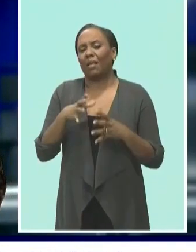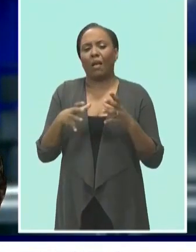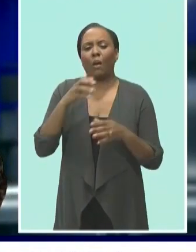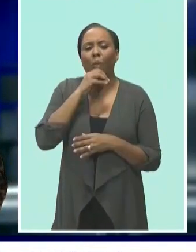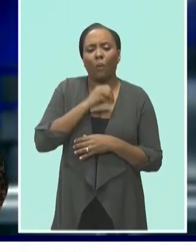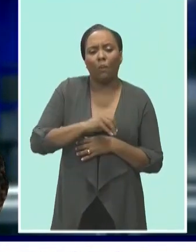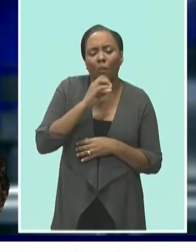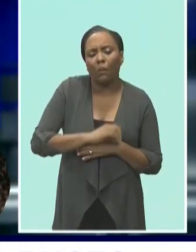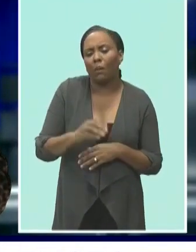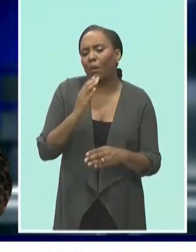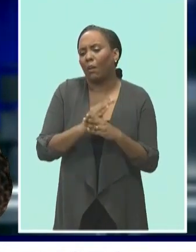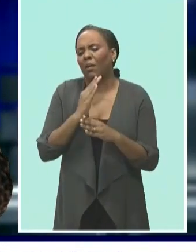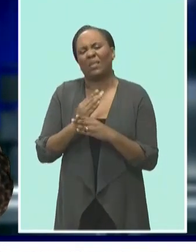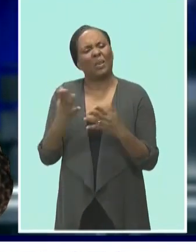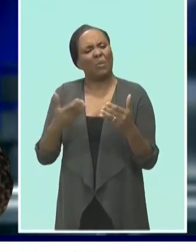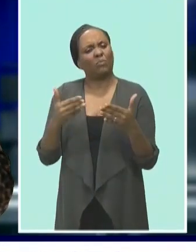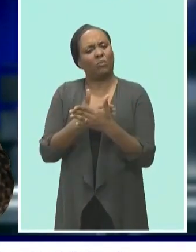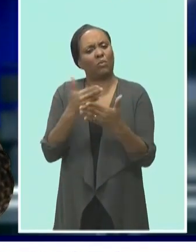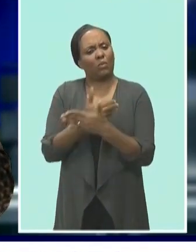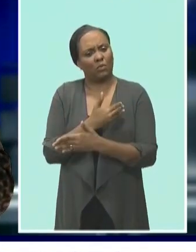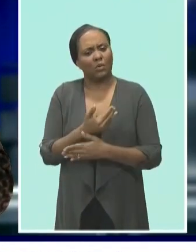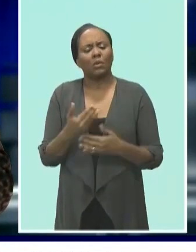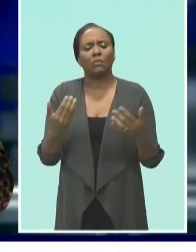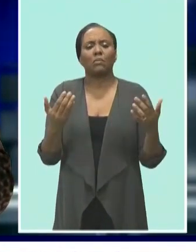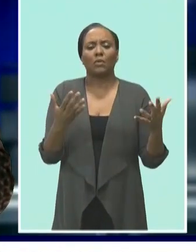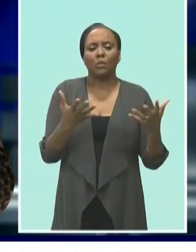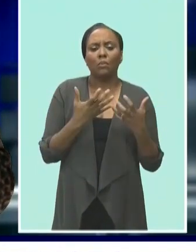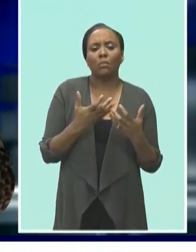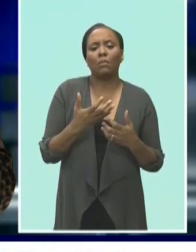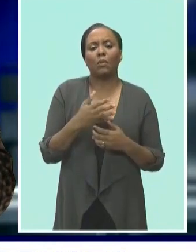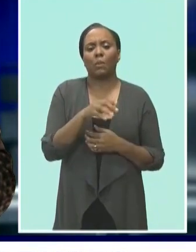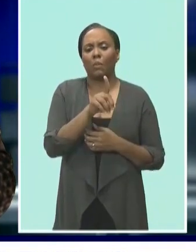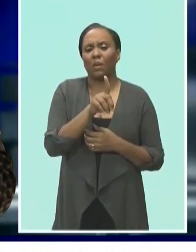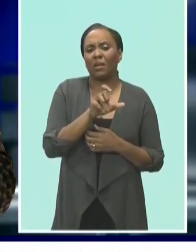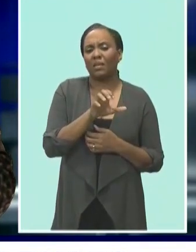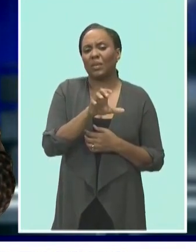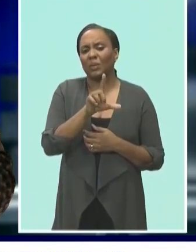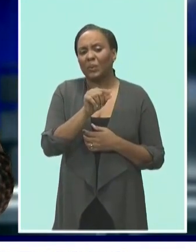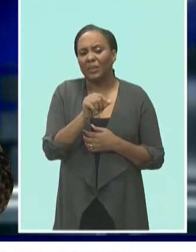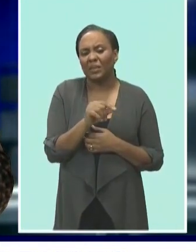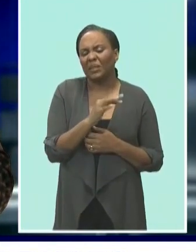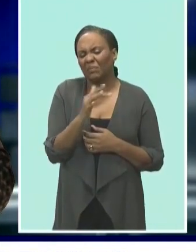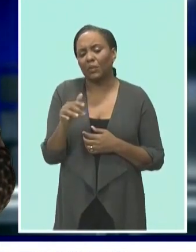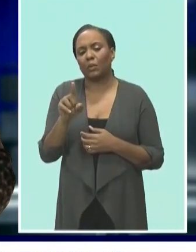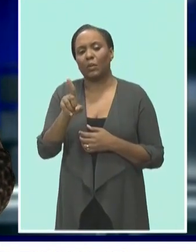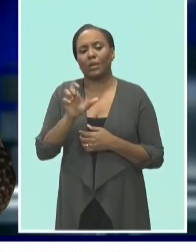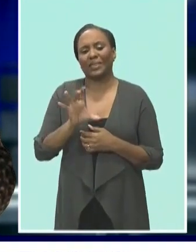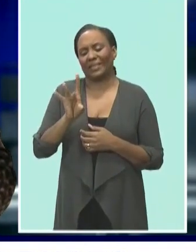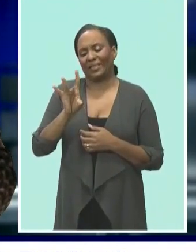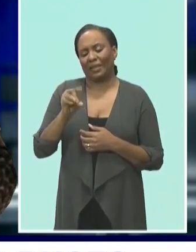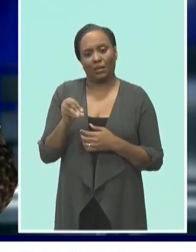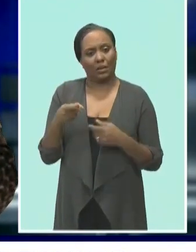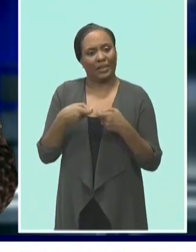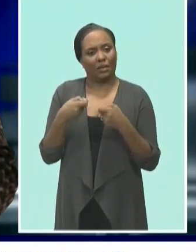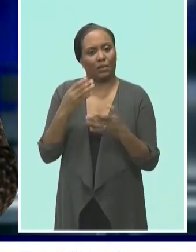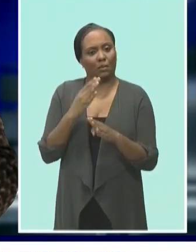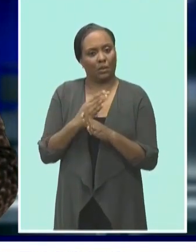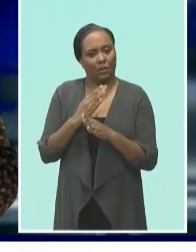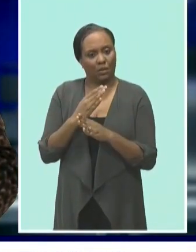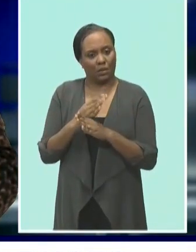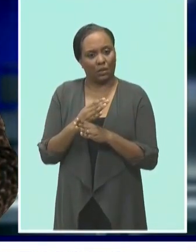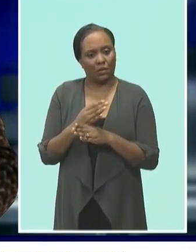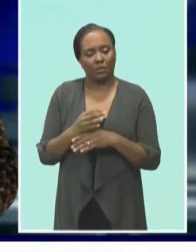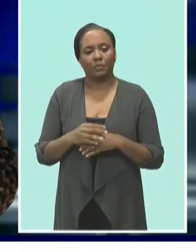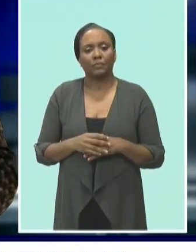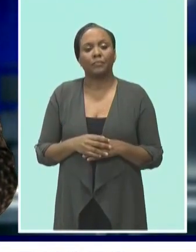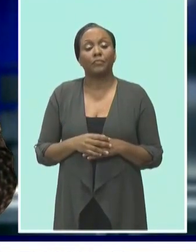seeking to update those vehicles with between 120 and 180 electric buses. Now, because of that stipulation under